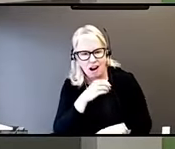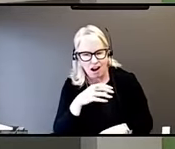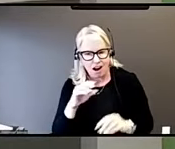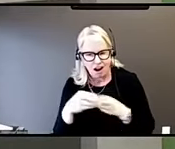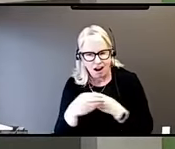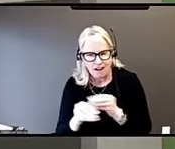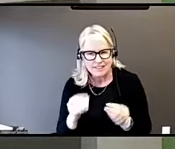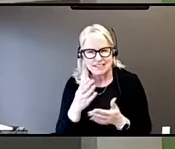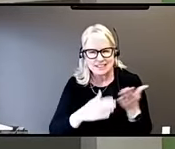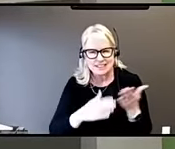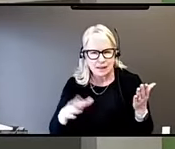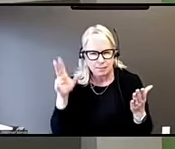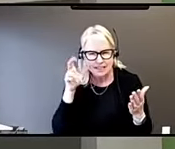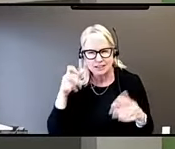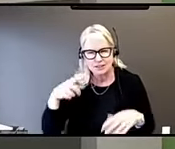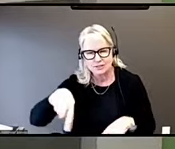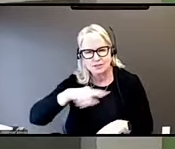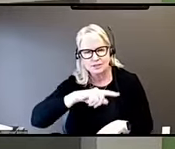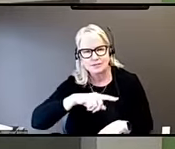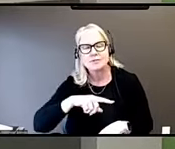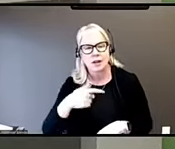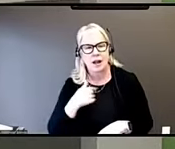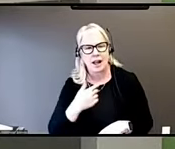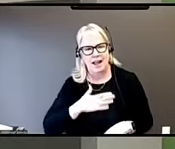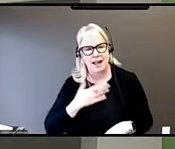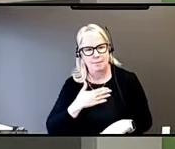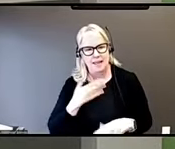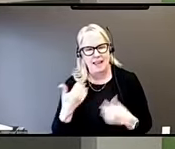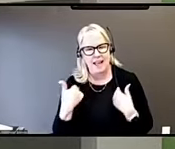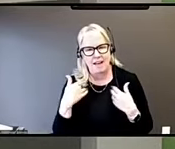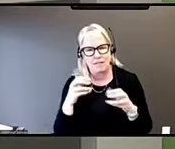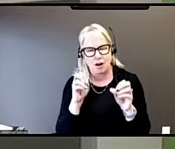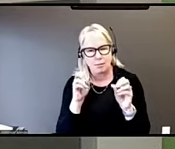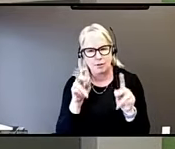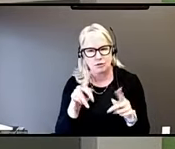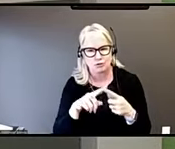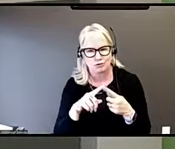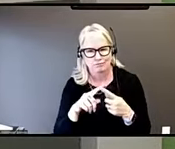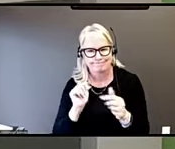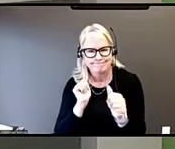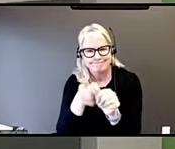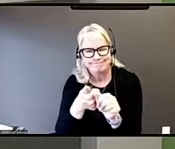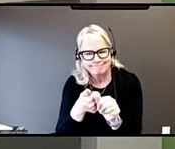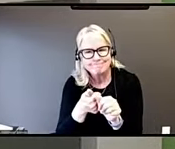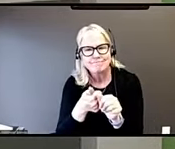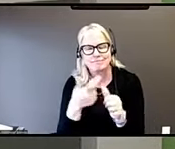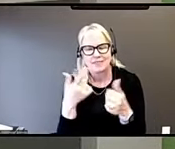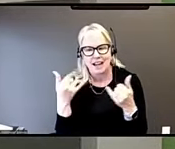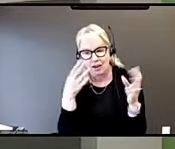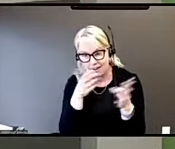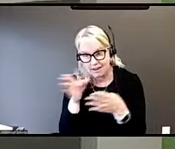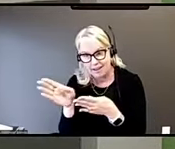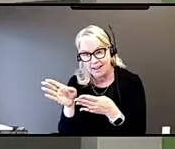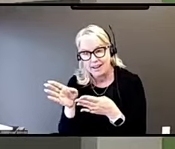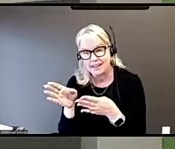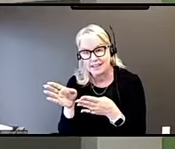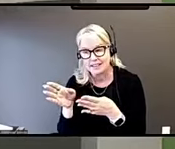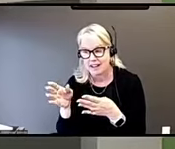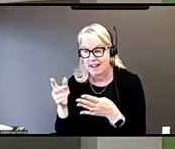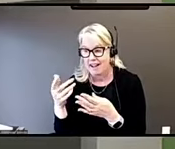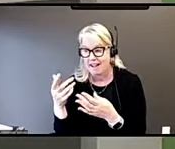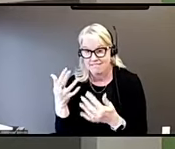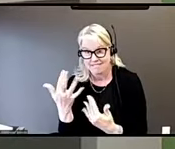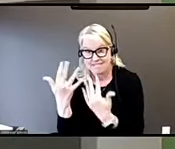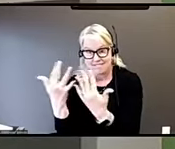been hearing. We're glad to have this opportunity today to bring the public up to date as we continue to shift from the active firefighting and